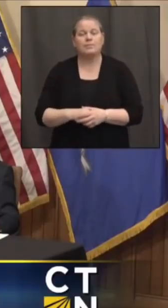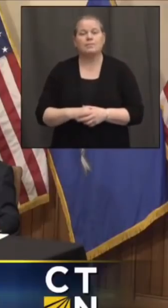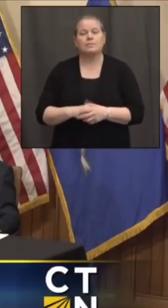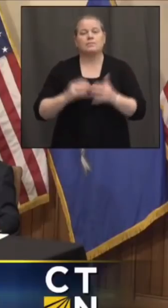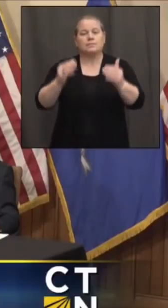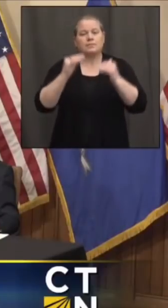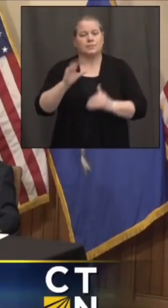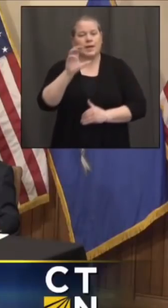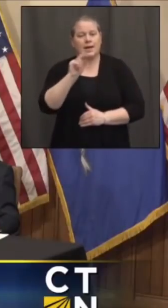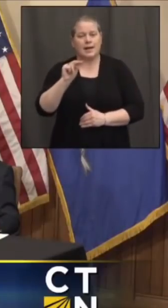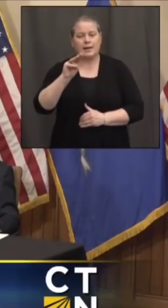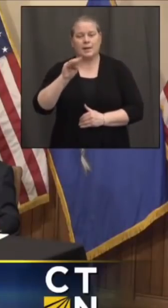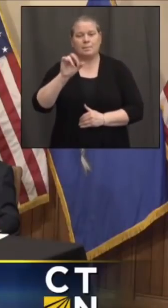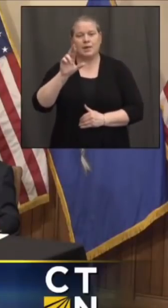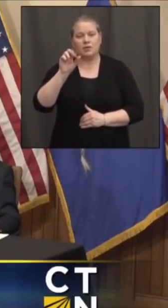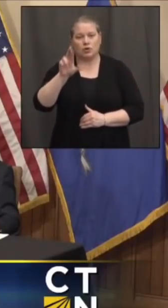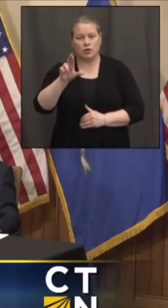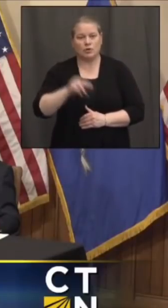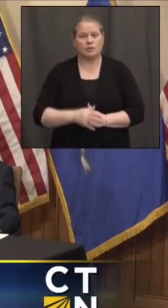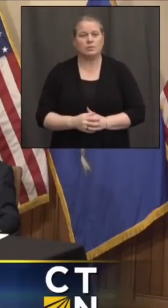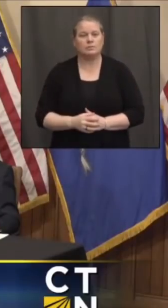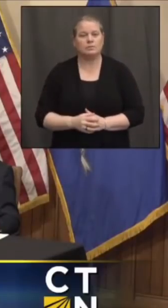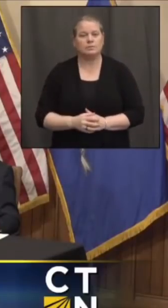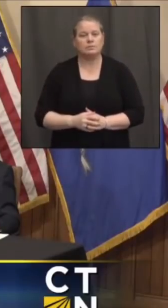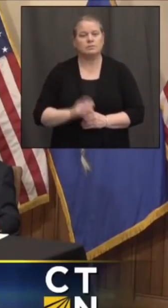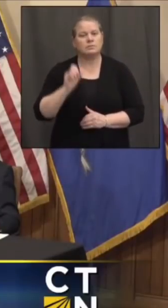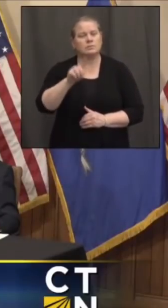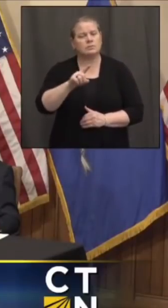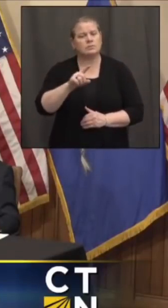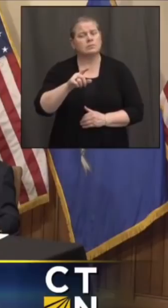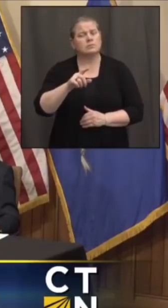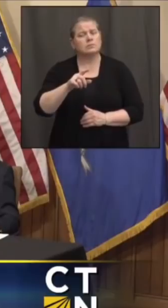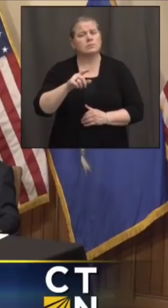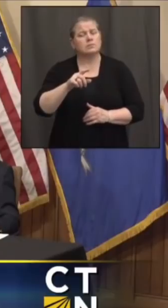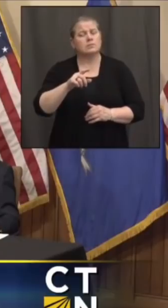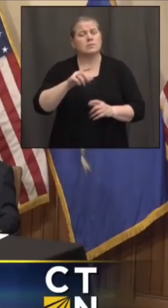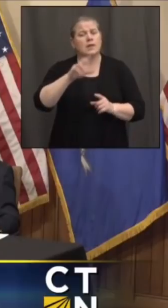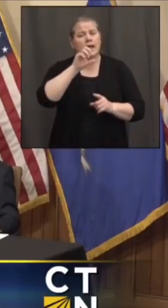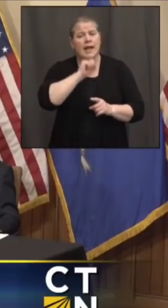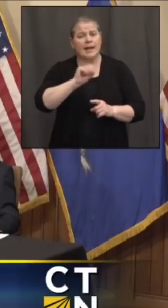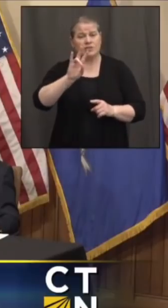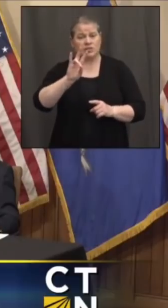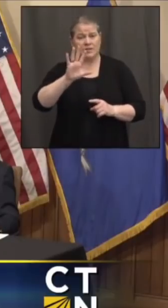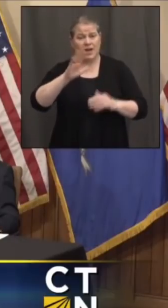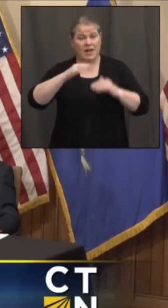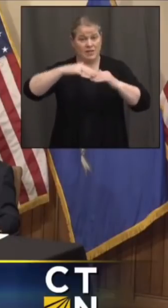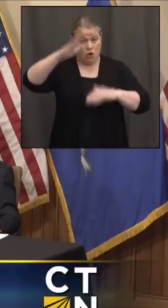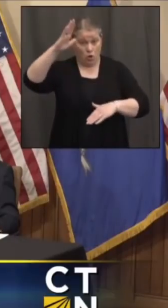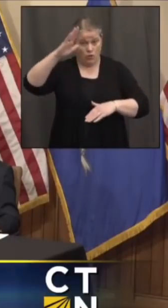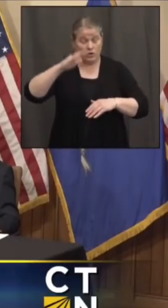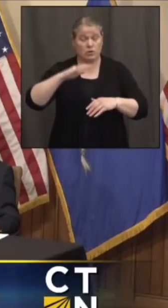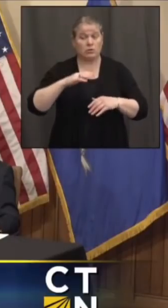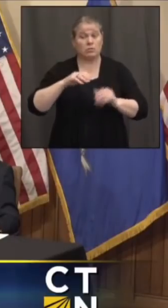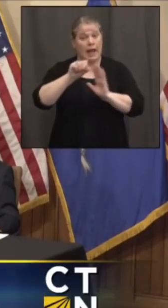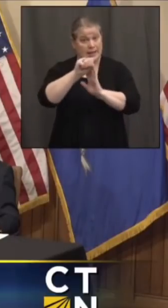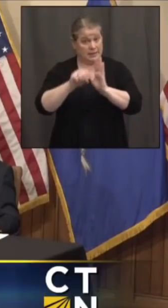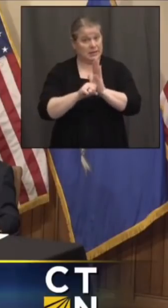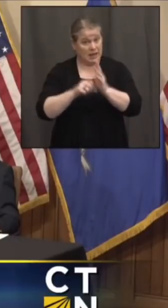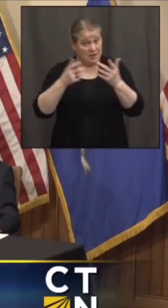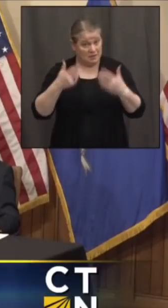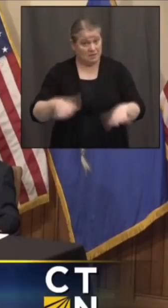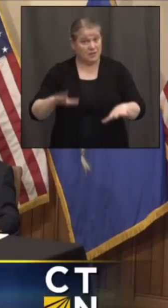Has the state completed vaccinating people 75 or older who are under the state's control, namely people of the